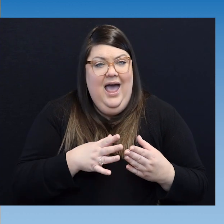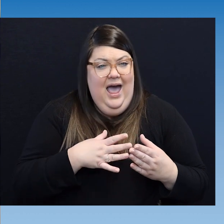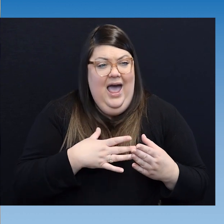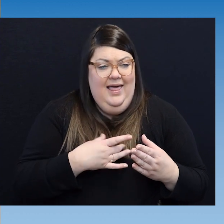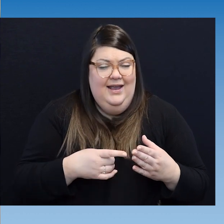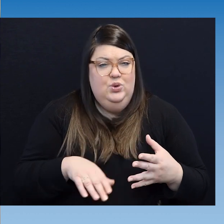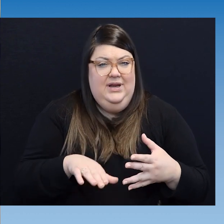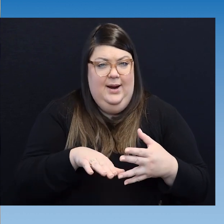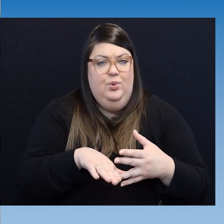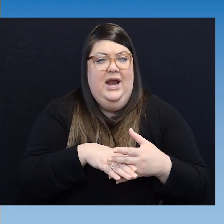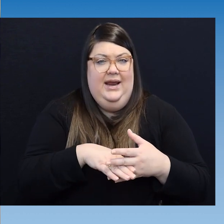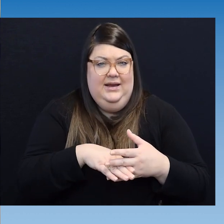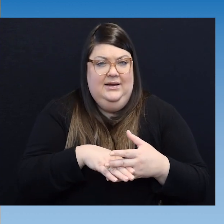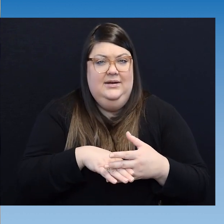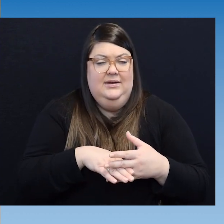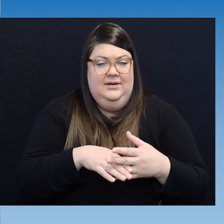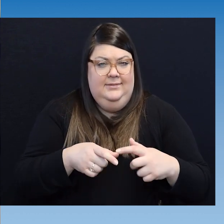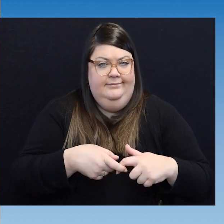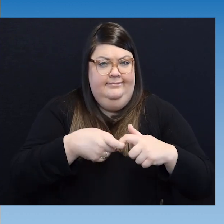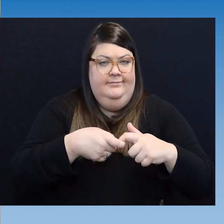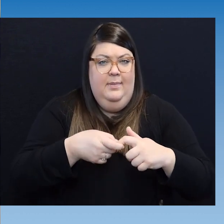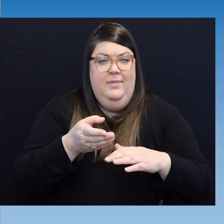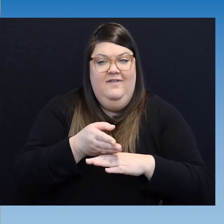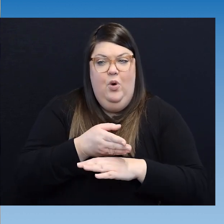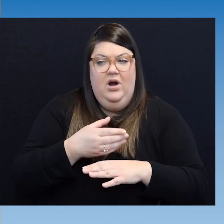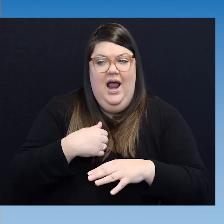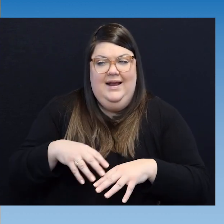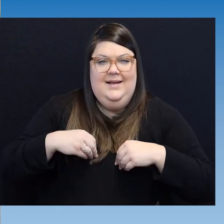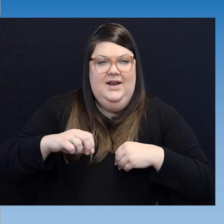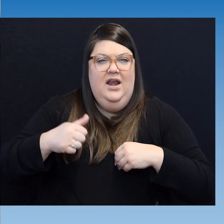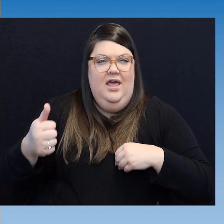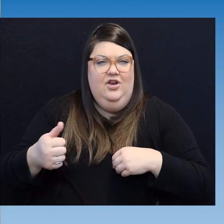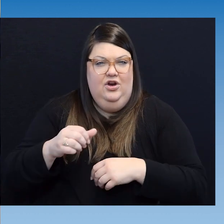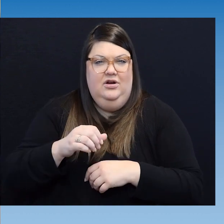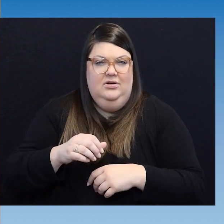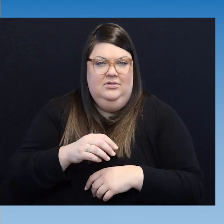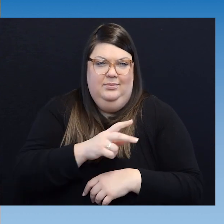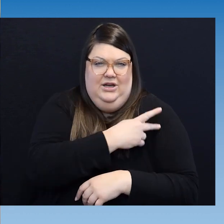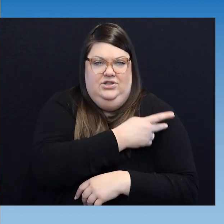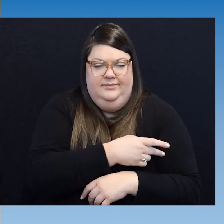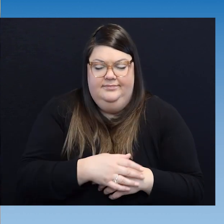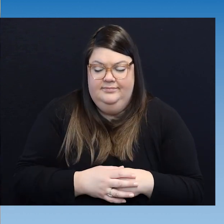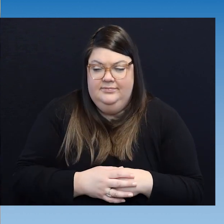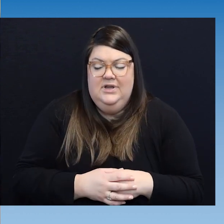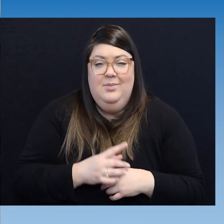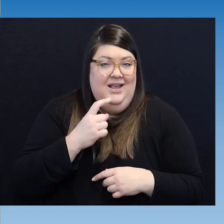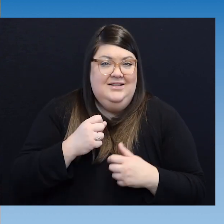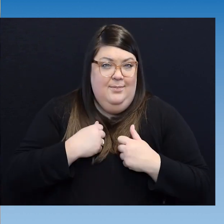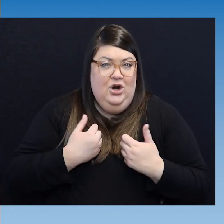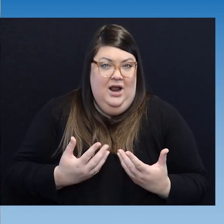client, because like she said, the burnout is something really seriously that we just take on. And I think my biggest challenge